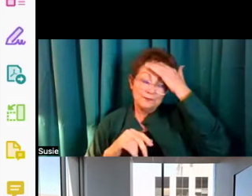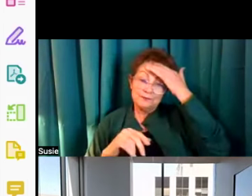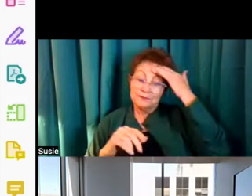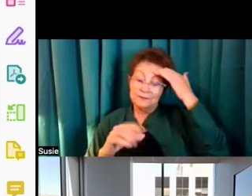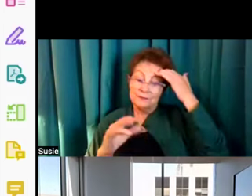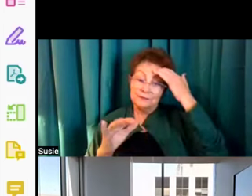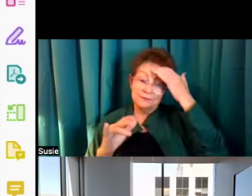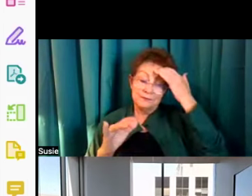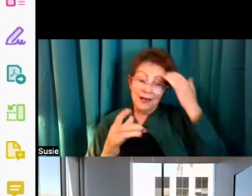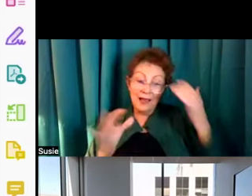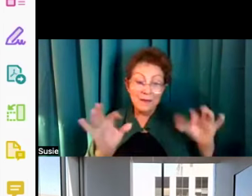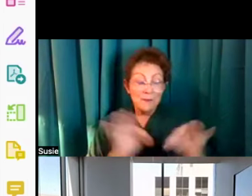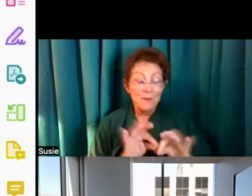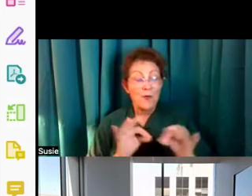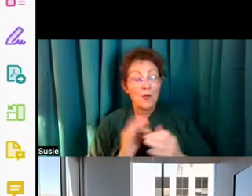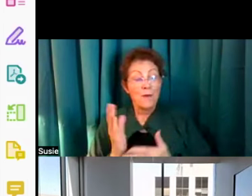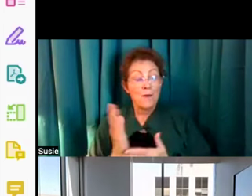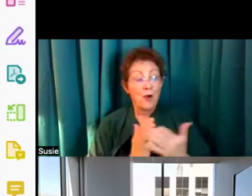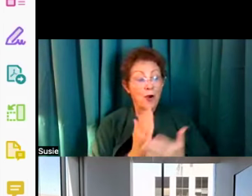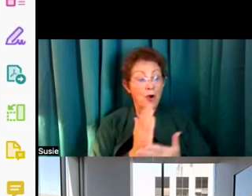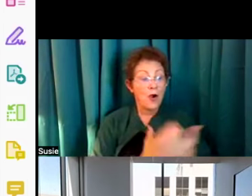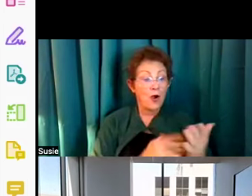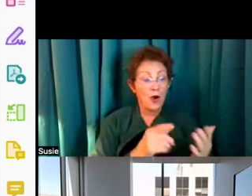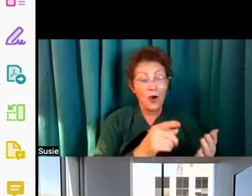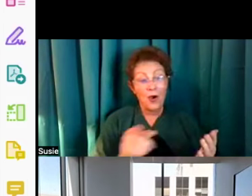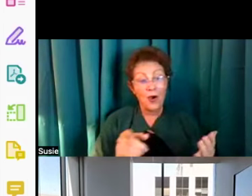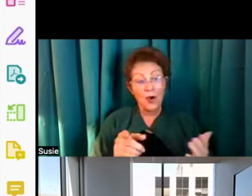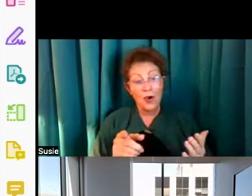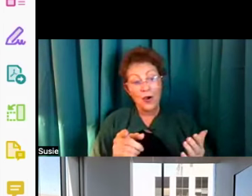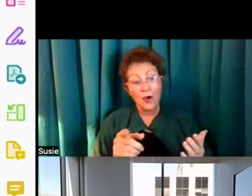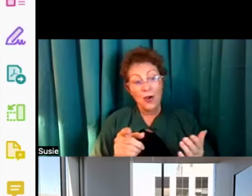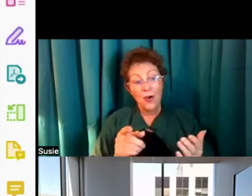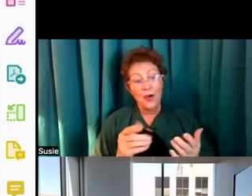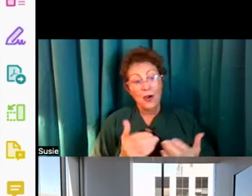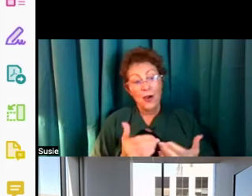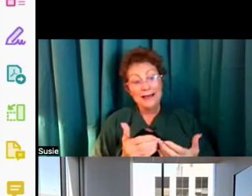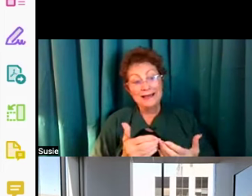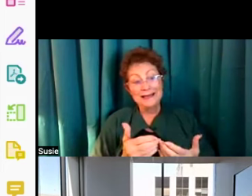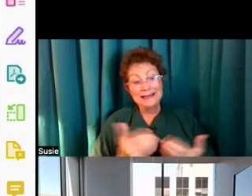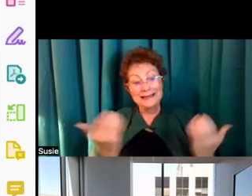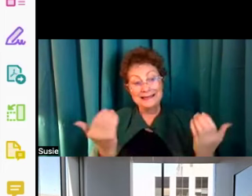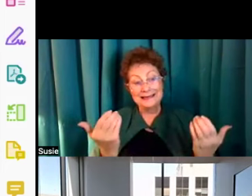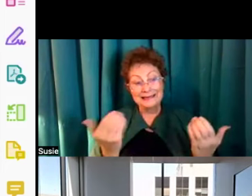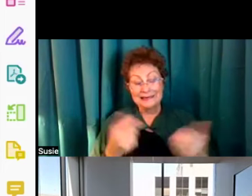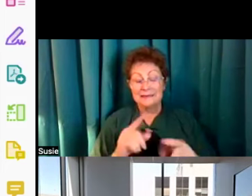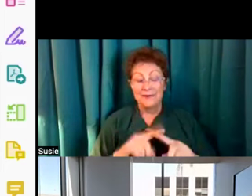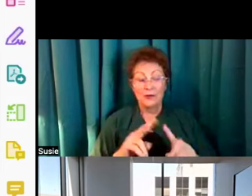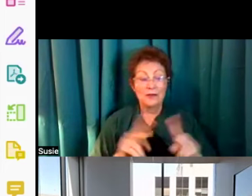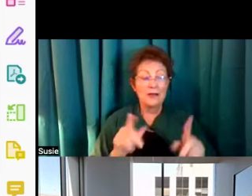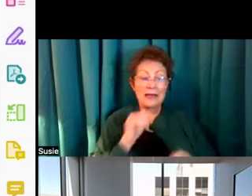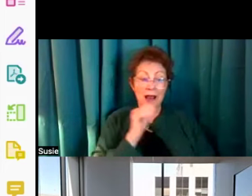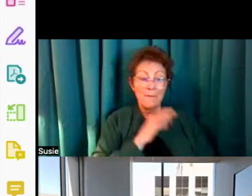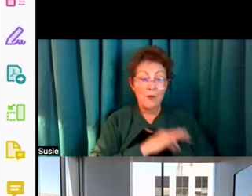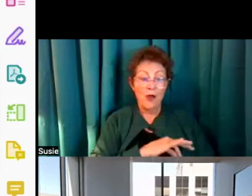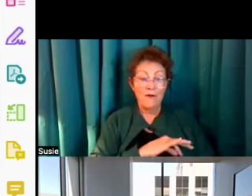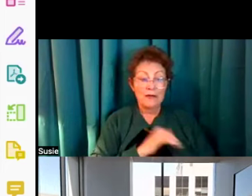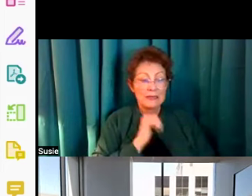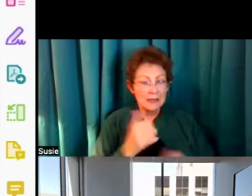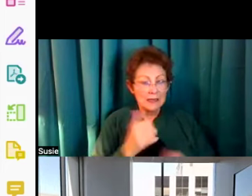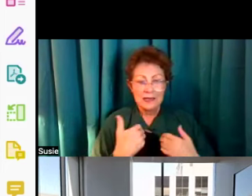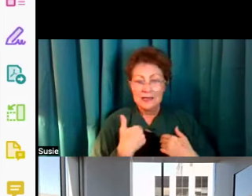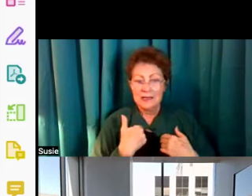The key aspects that distinguish this from the other structures we'll talk about. The nonprofit doesn't have